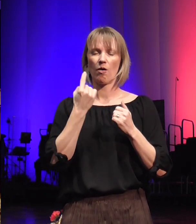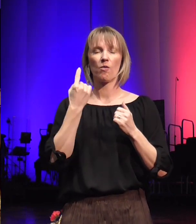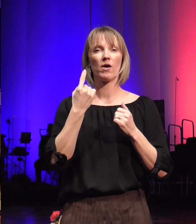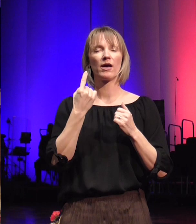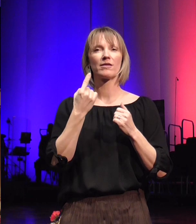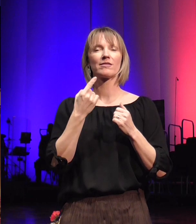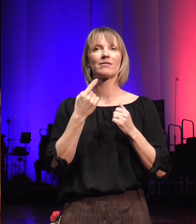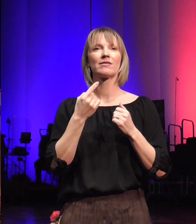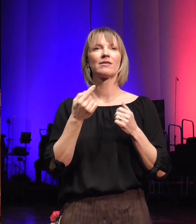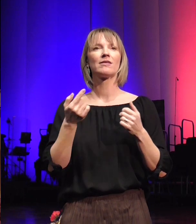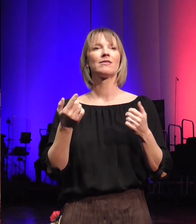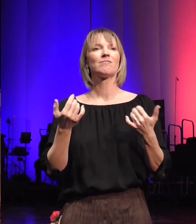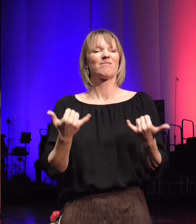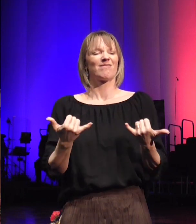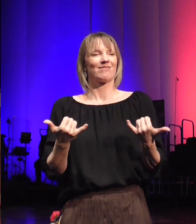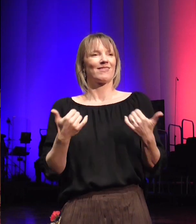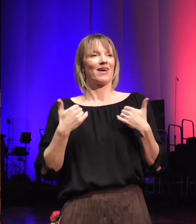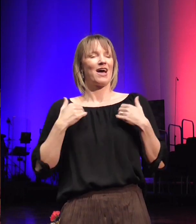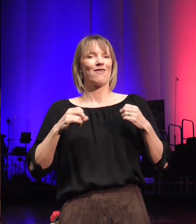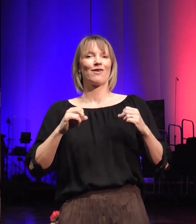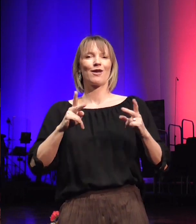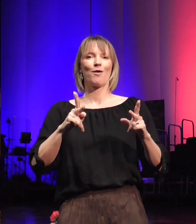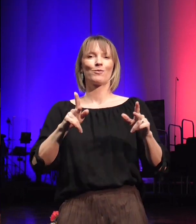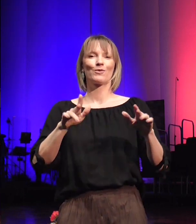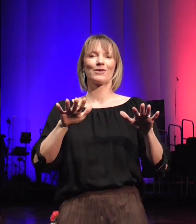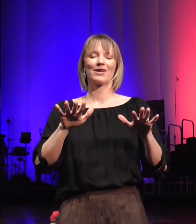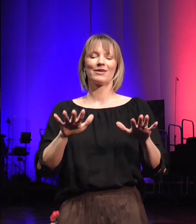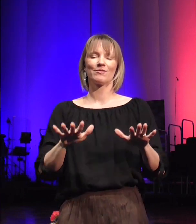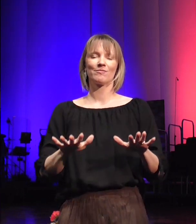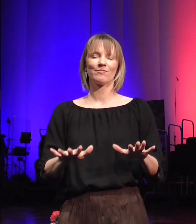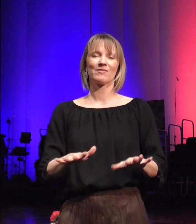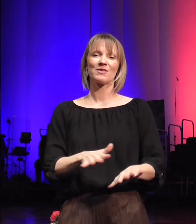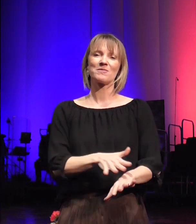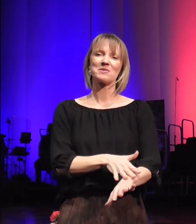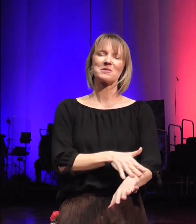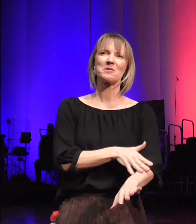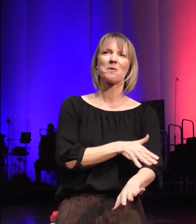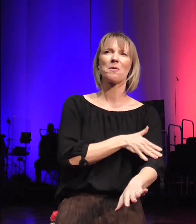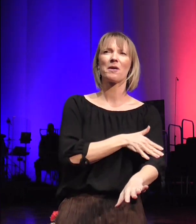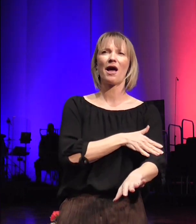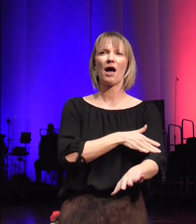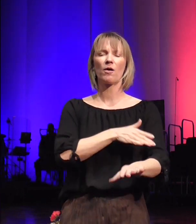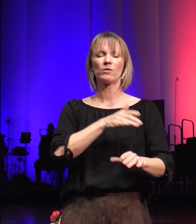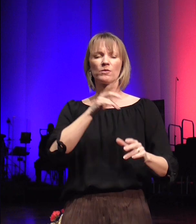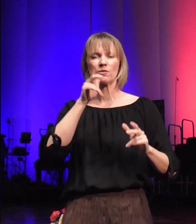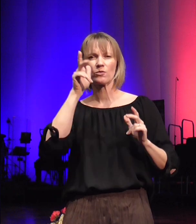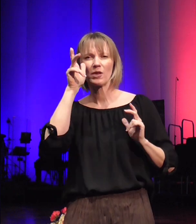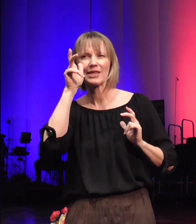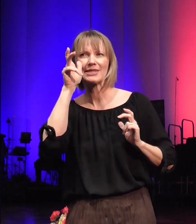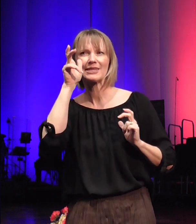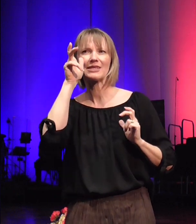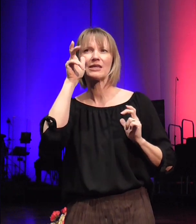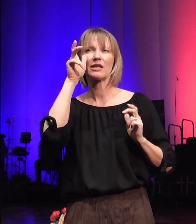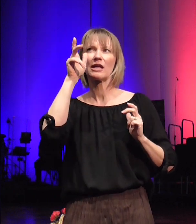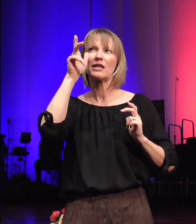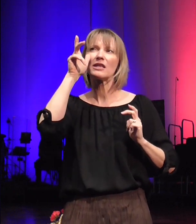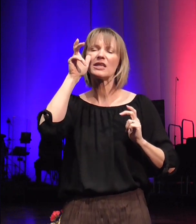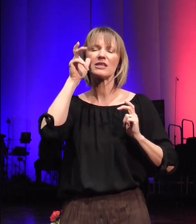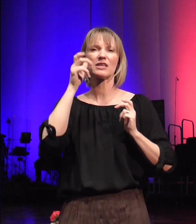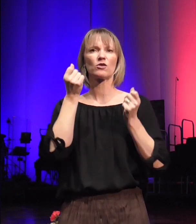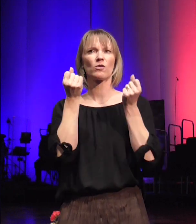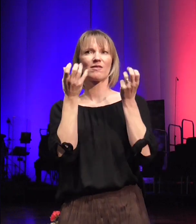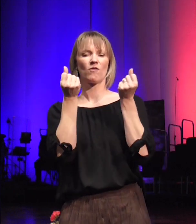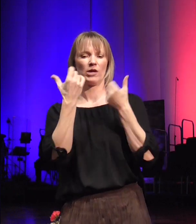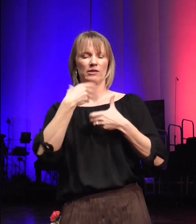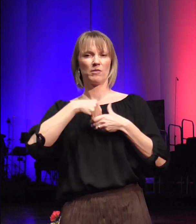And here we have an opportunity to slow down and listen. Listen for that voice within